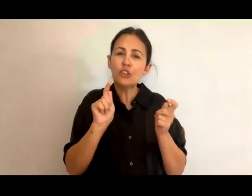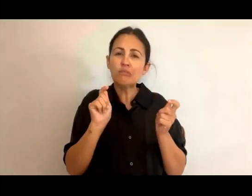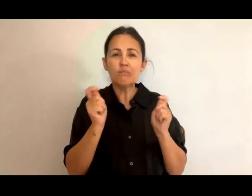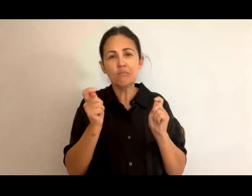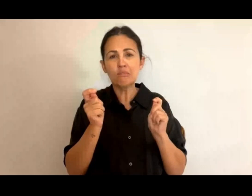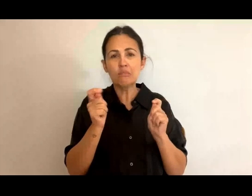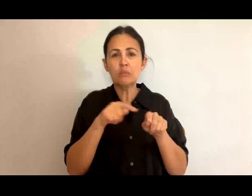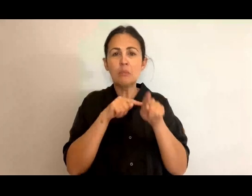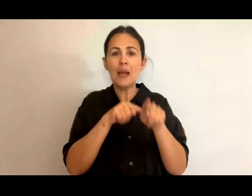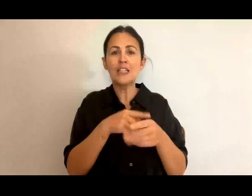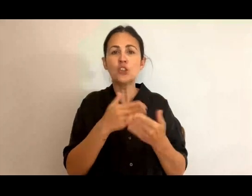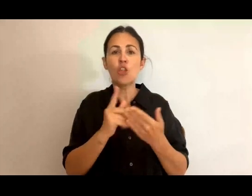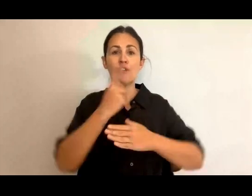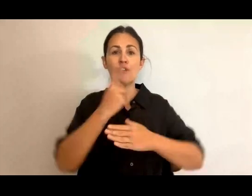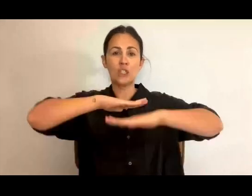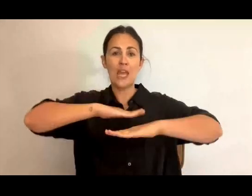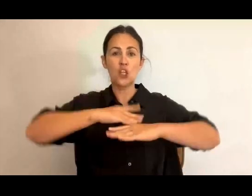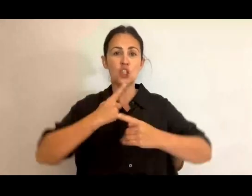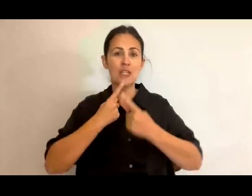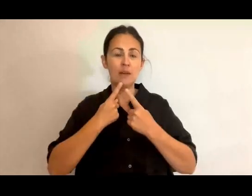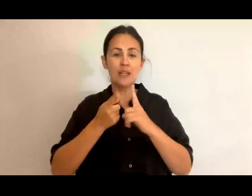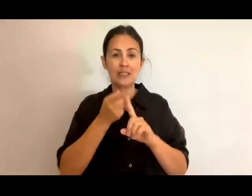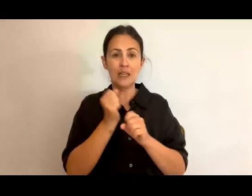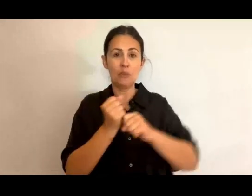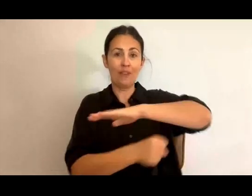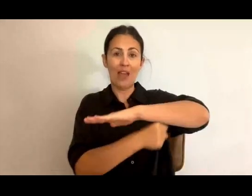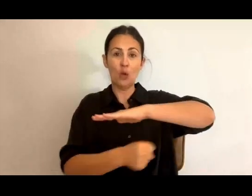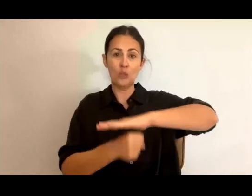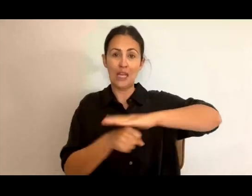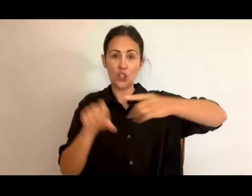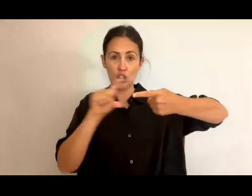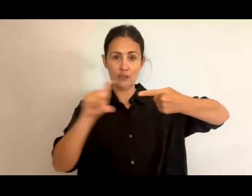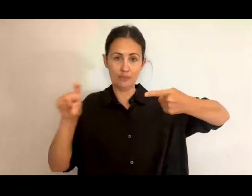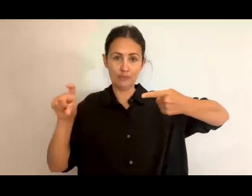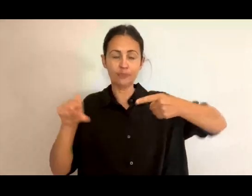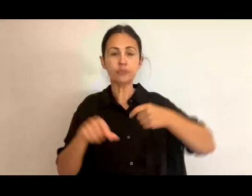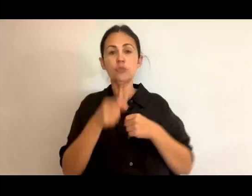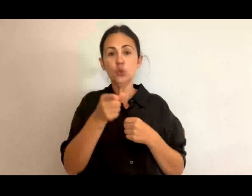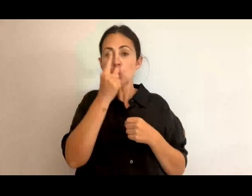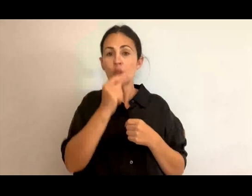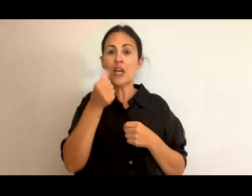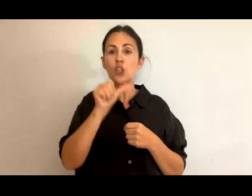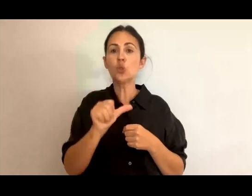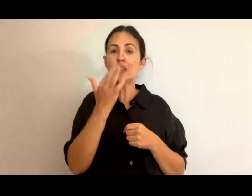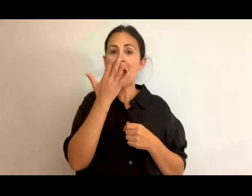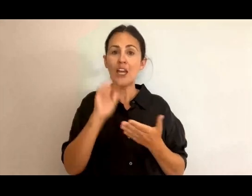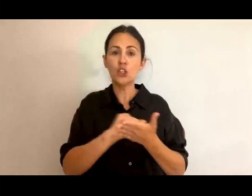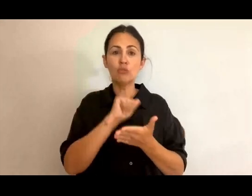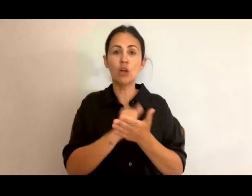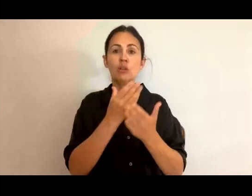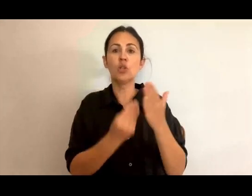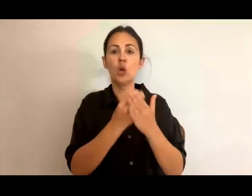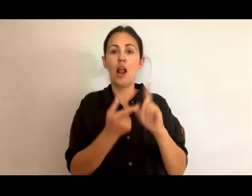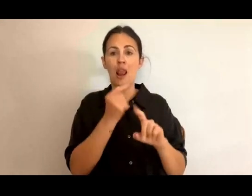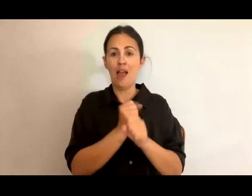again, looking at that foundation strand, you could use age-appropriate resources like this one from the Department of Education in